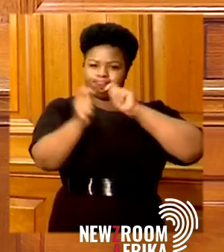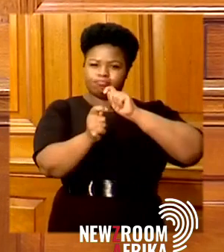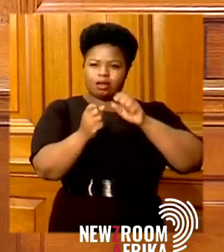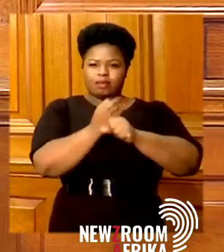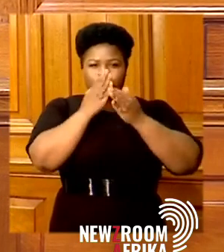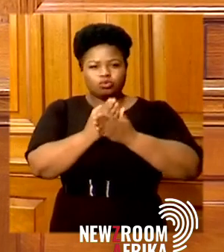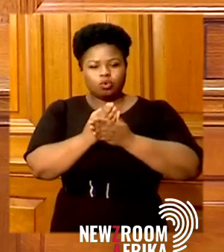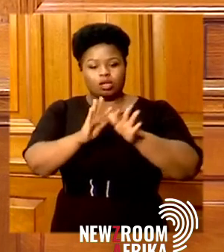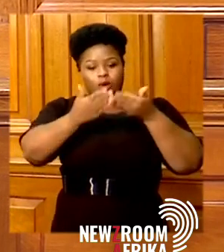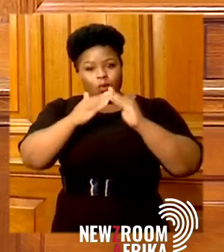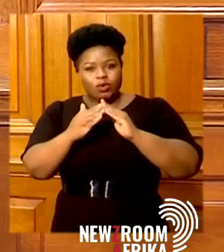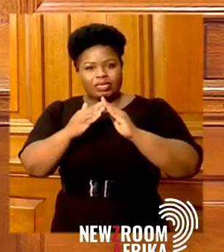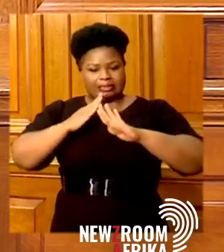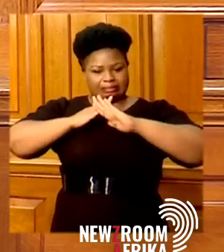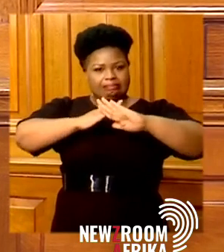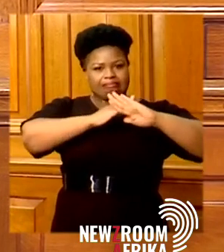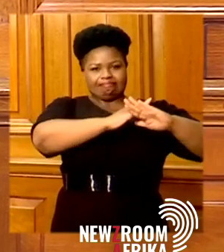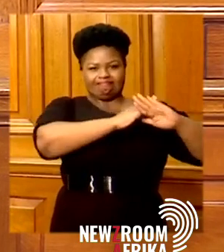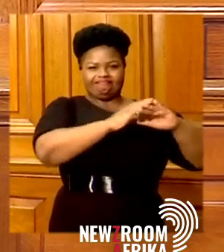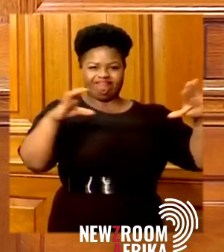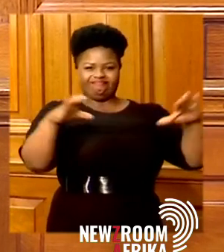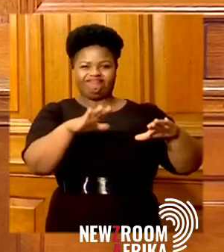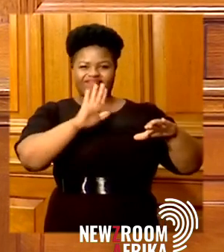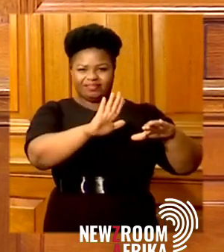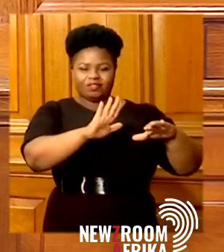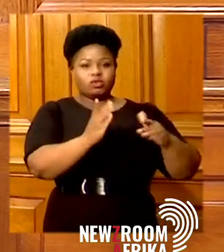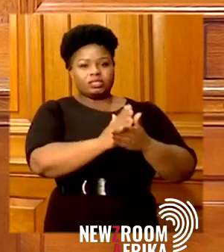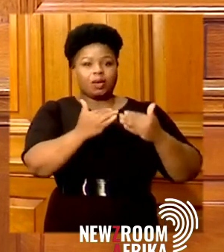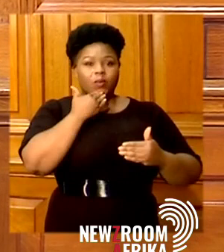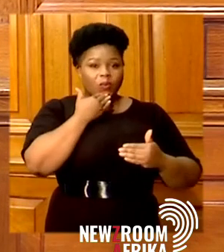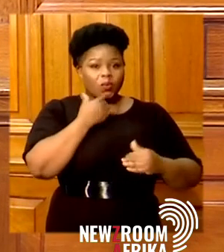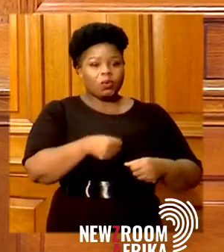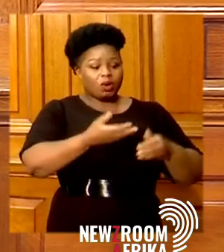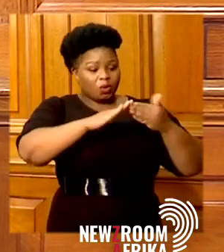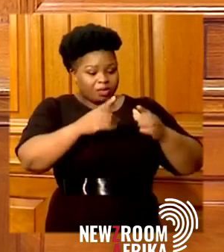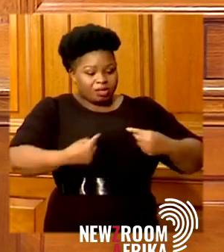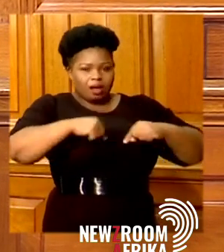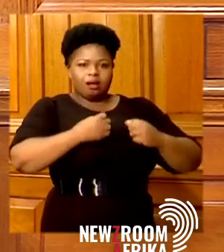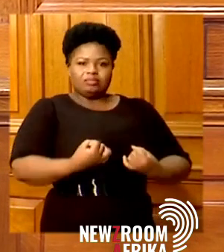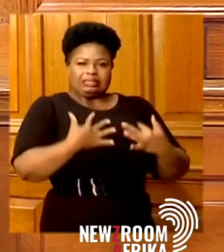immunity in those who became infected in our communities.